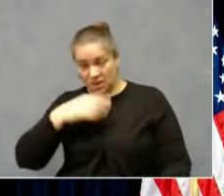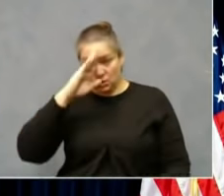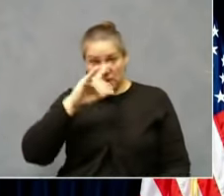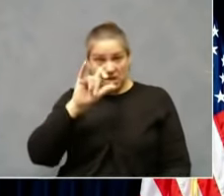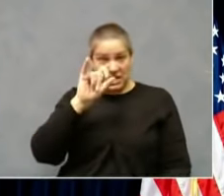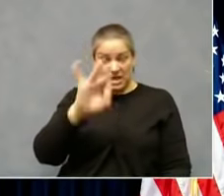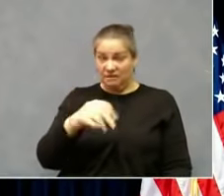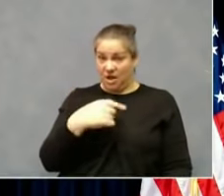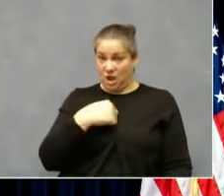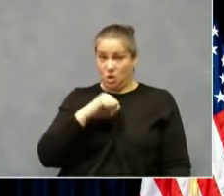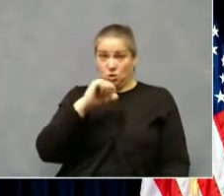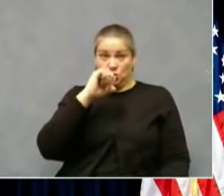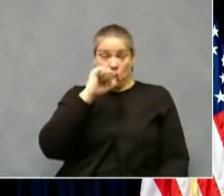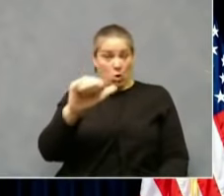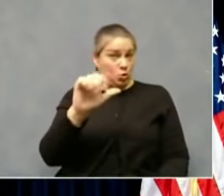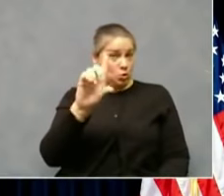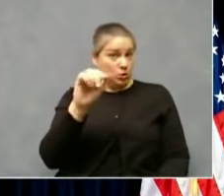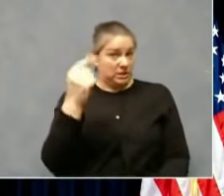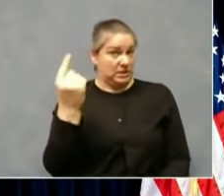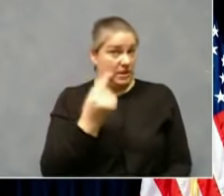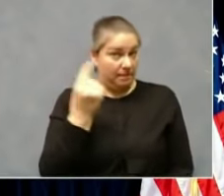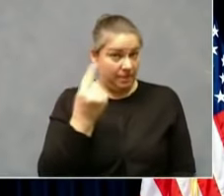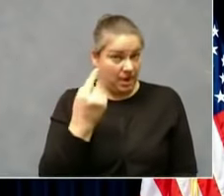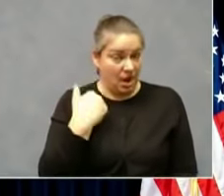this virus. All right.